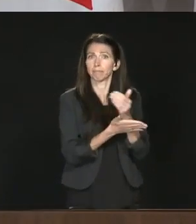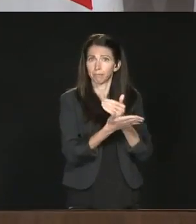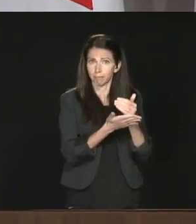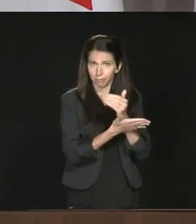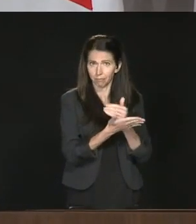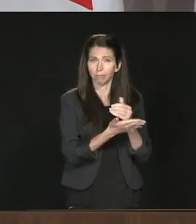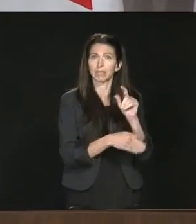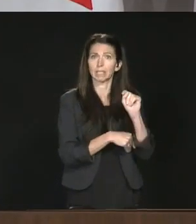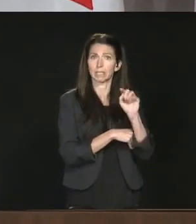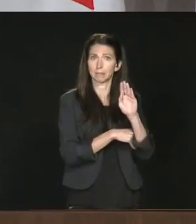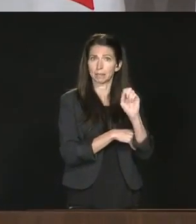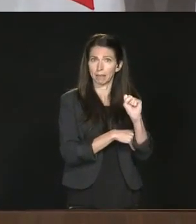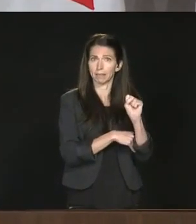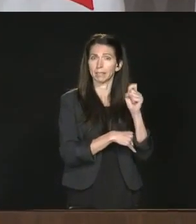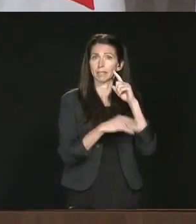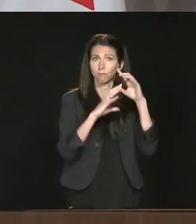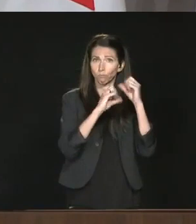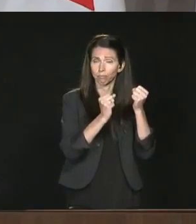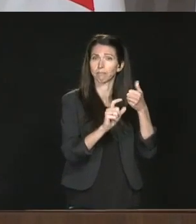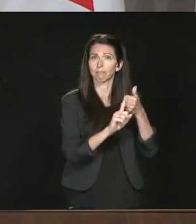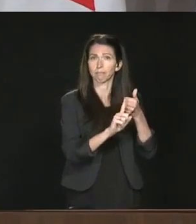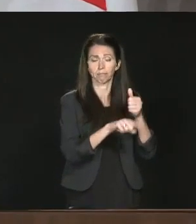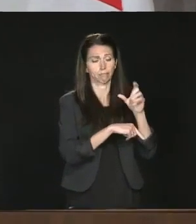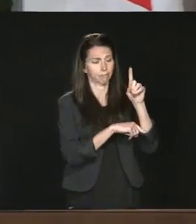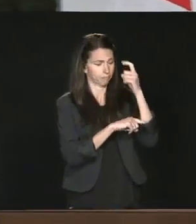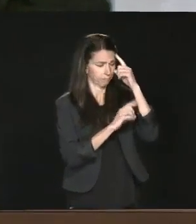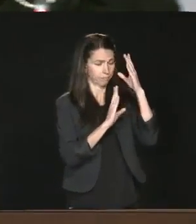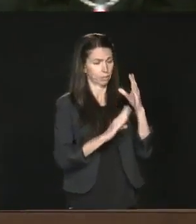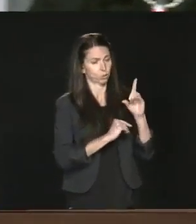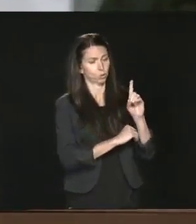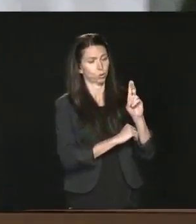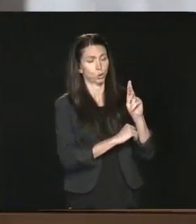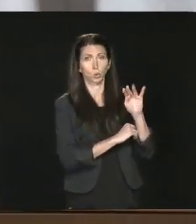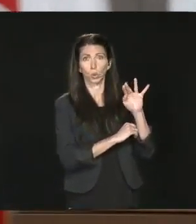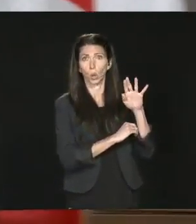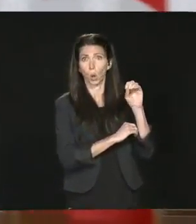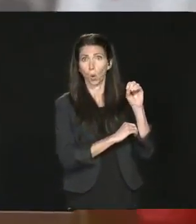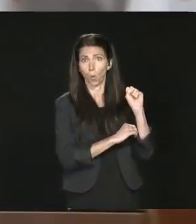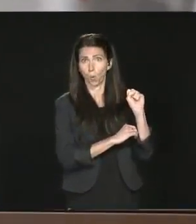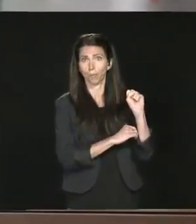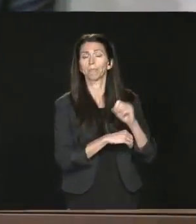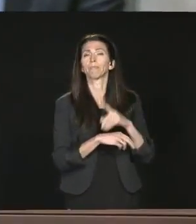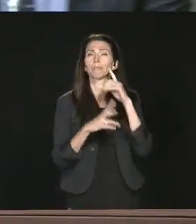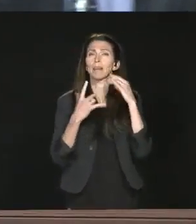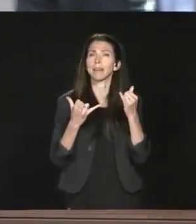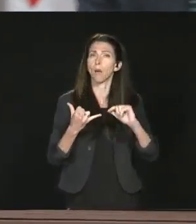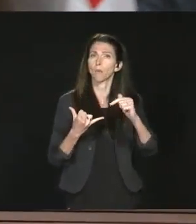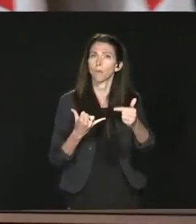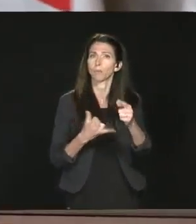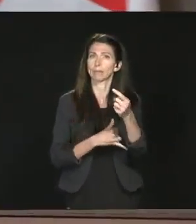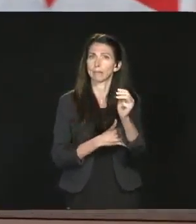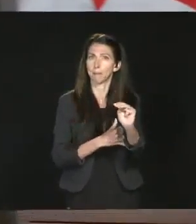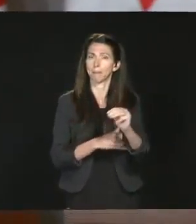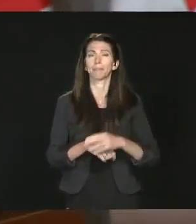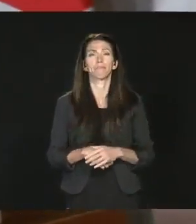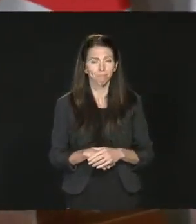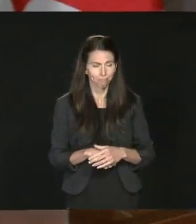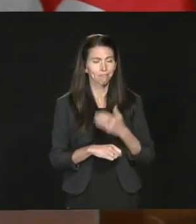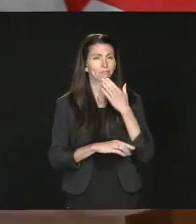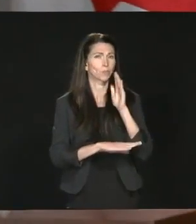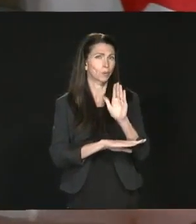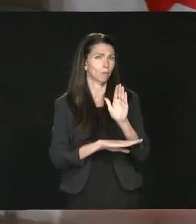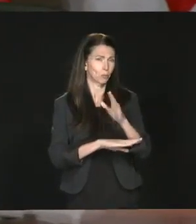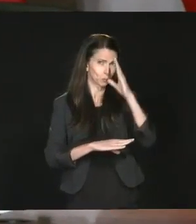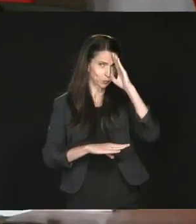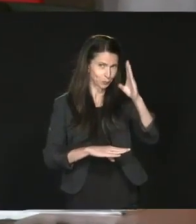questions. Dr. Tam, please. Good afternoon and bonjour. At the end of the day, Monday, June the 8th, there are now